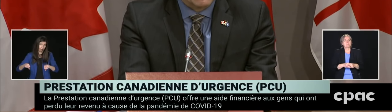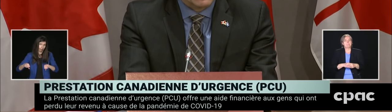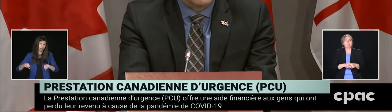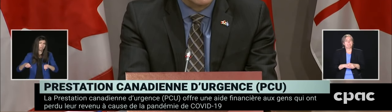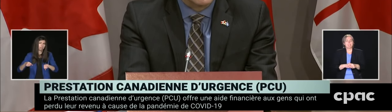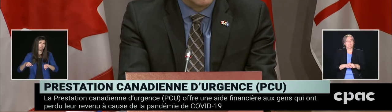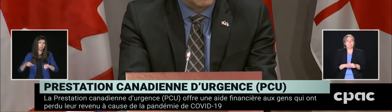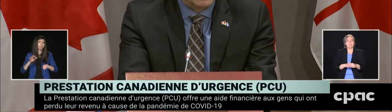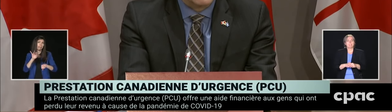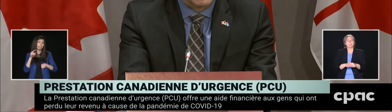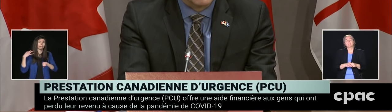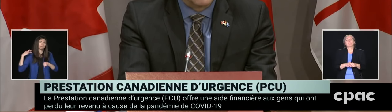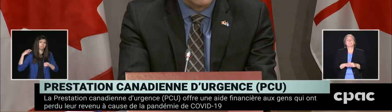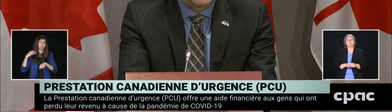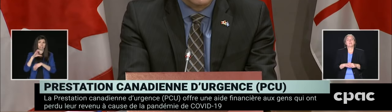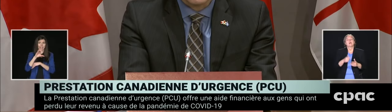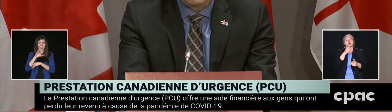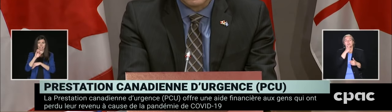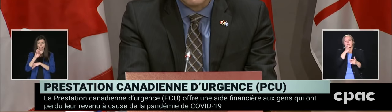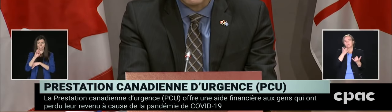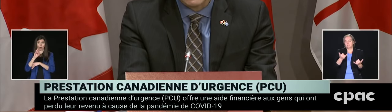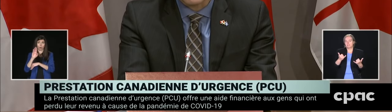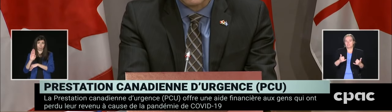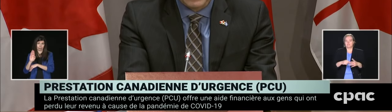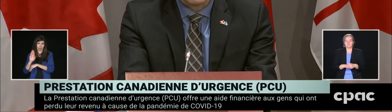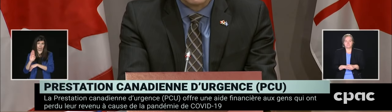Canada Emergency Response Benefit.